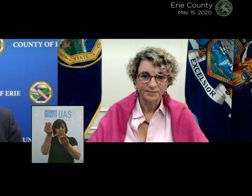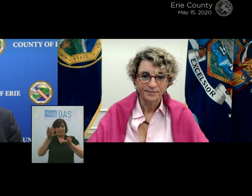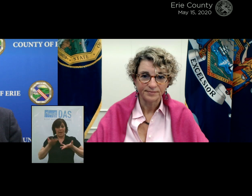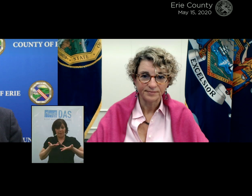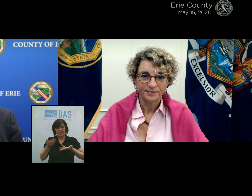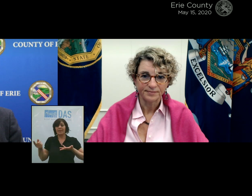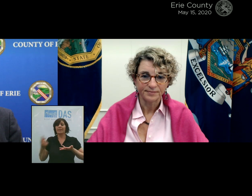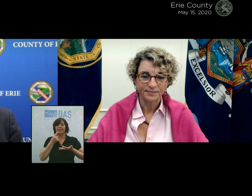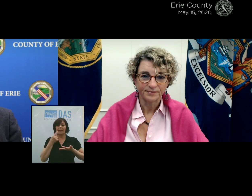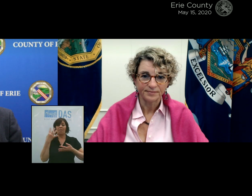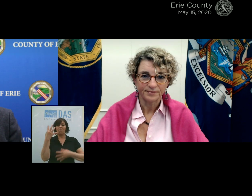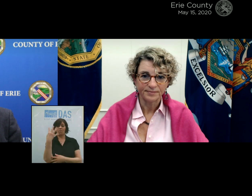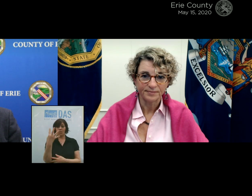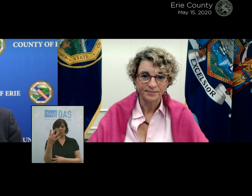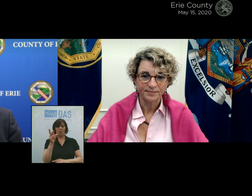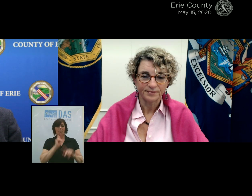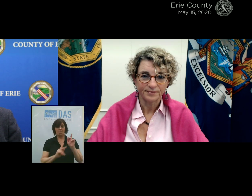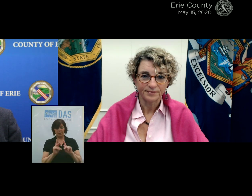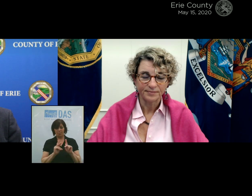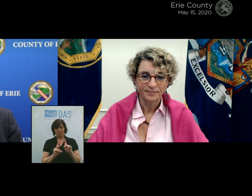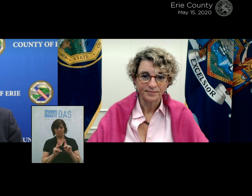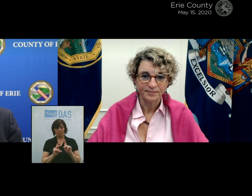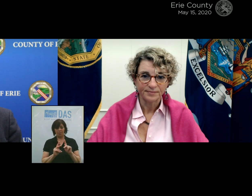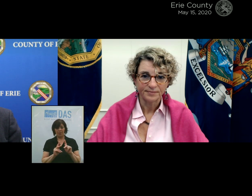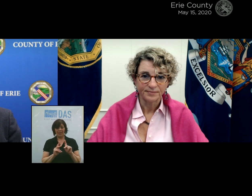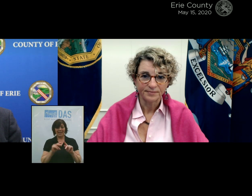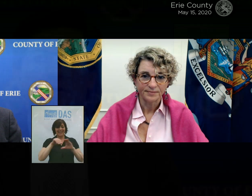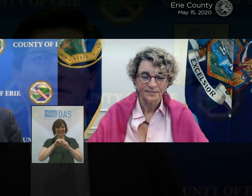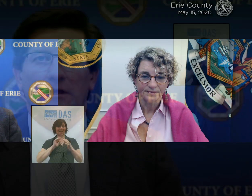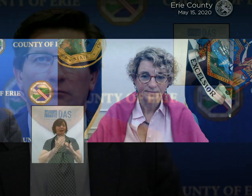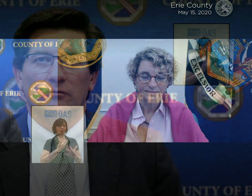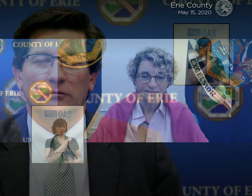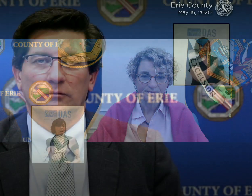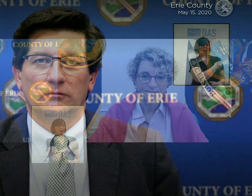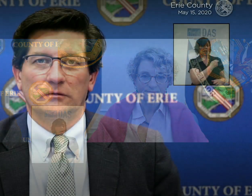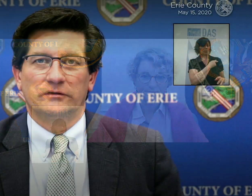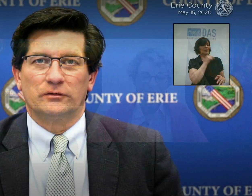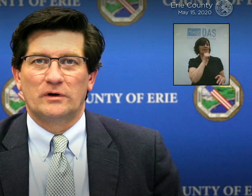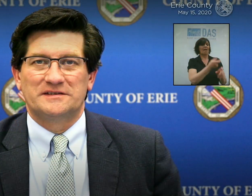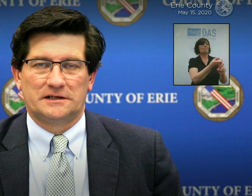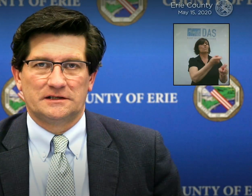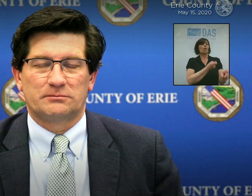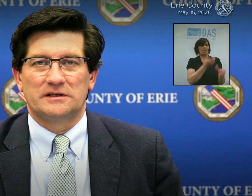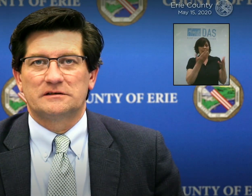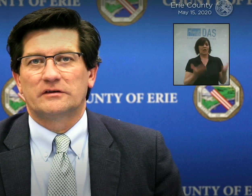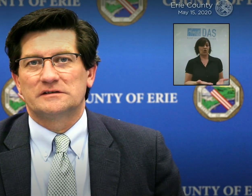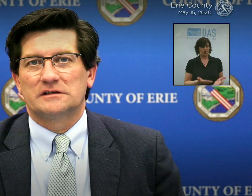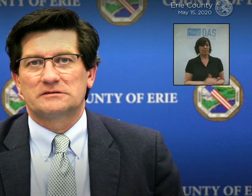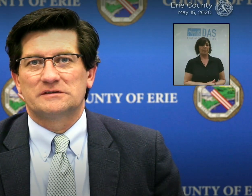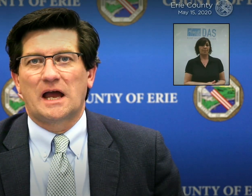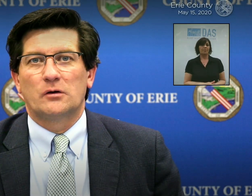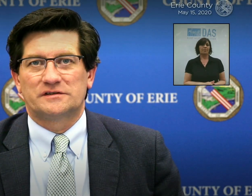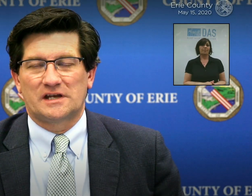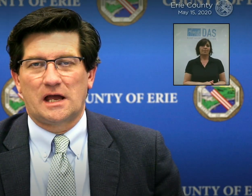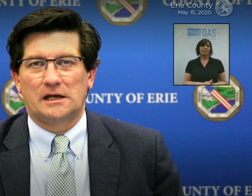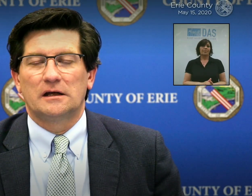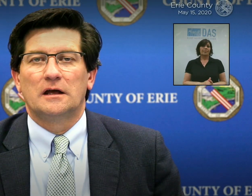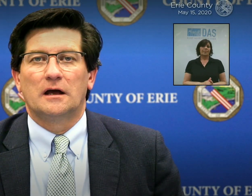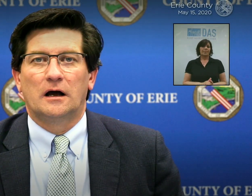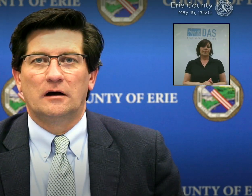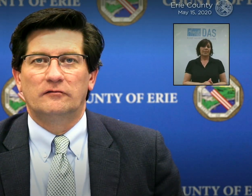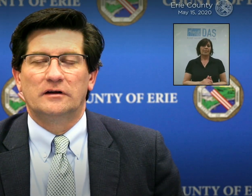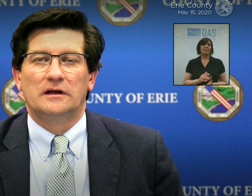me, that there were 4 individuals in Erie County hospitals that their place of residence was